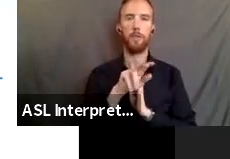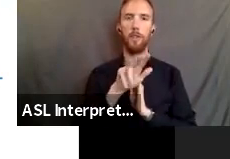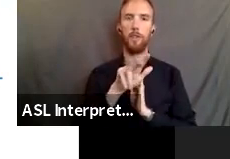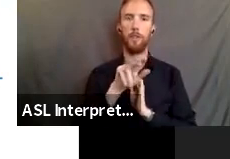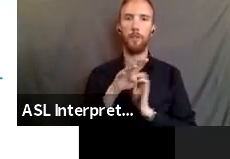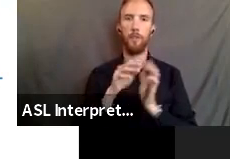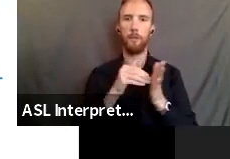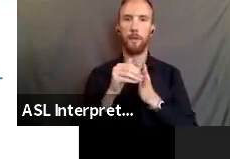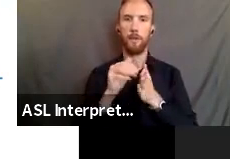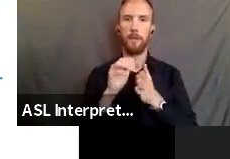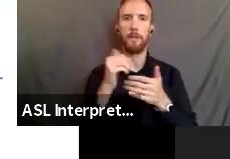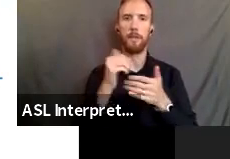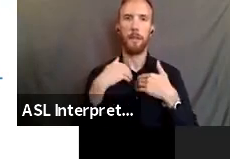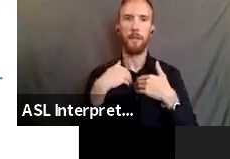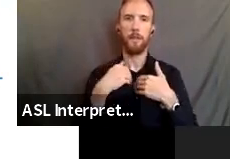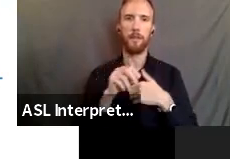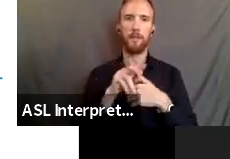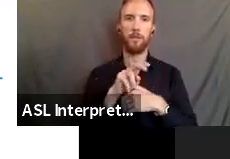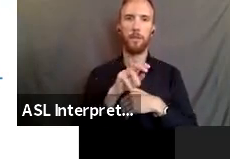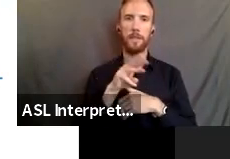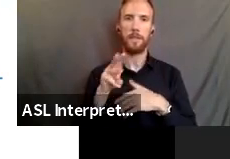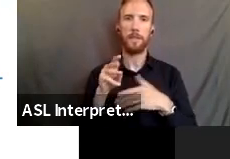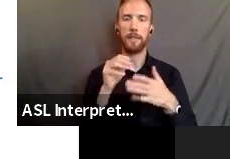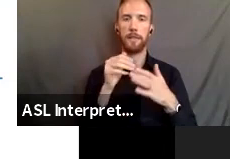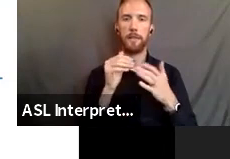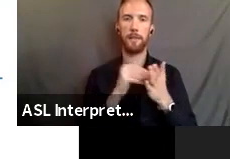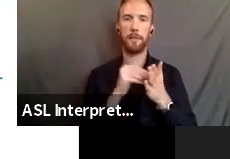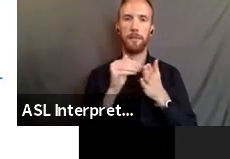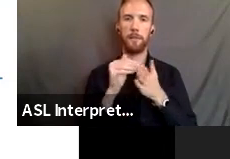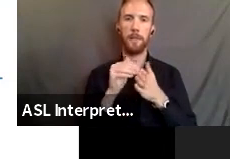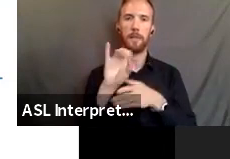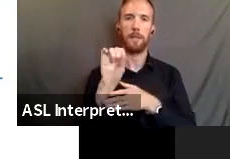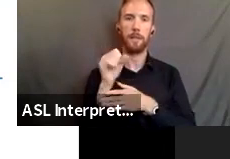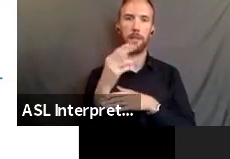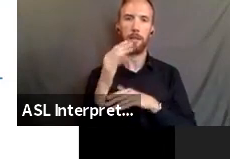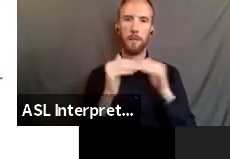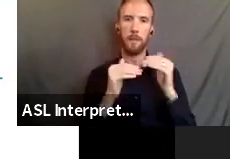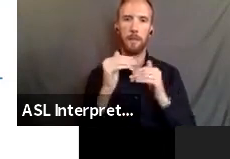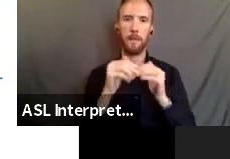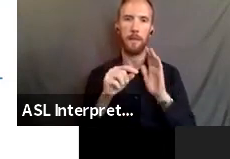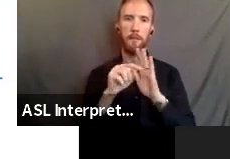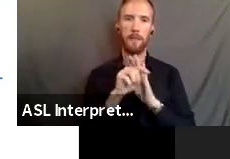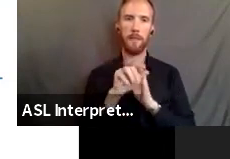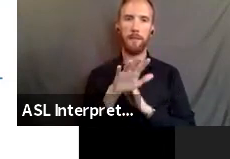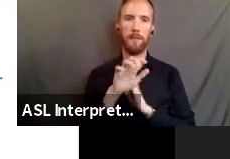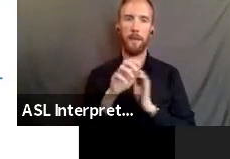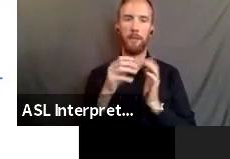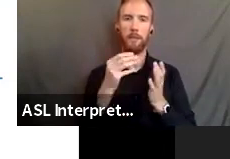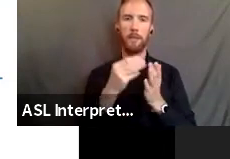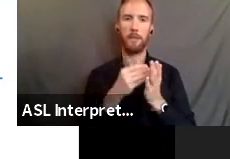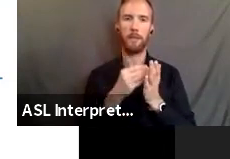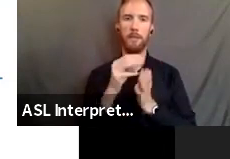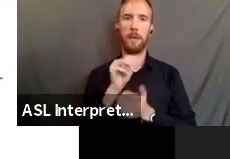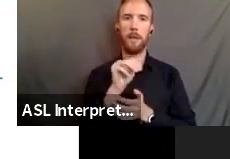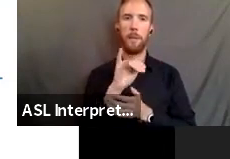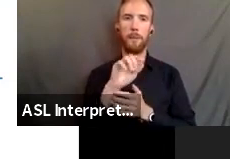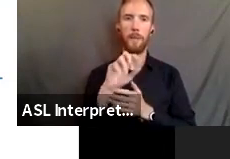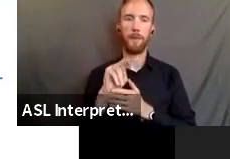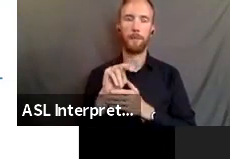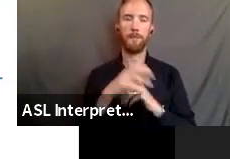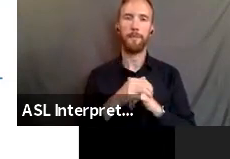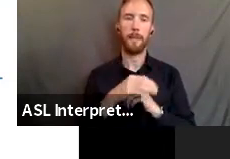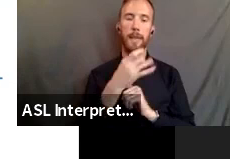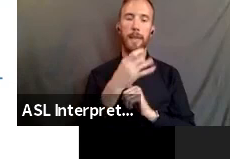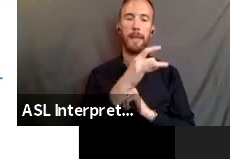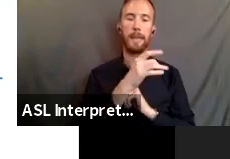in cash balances and minus 500 million in outstanding tax anticipation notes or tans 18 million of